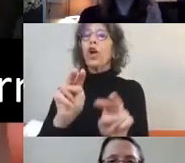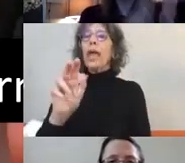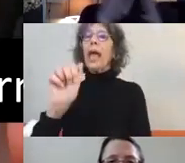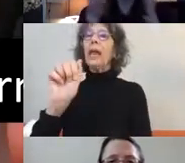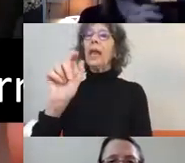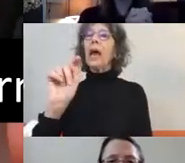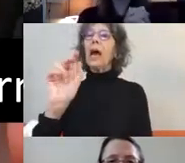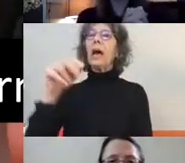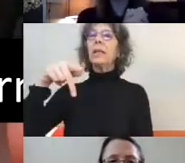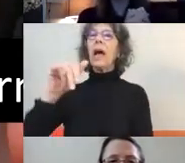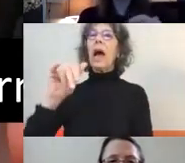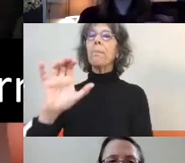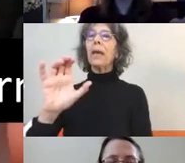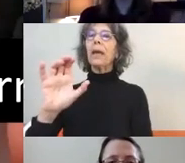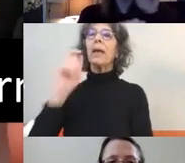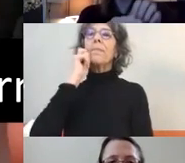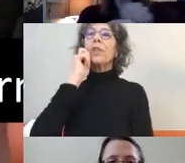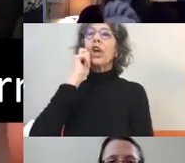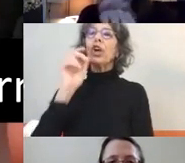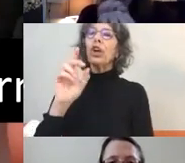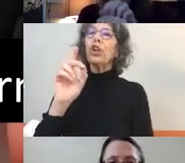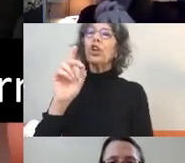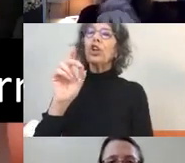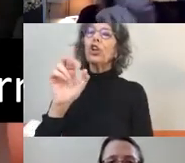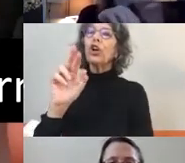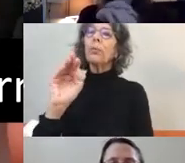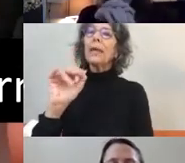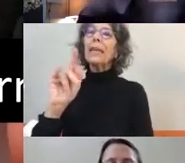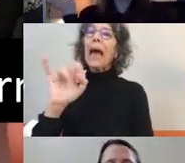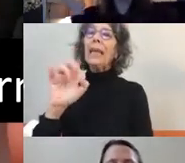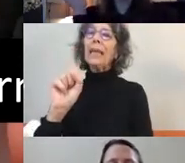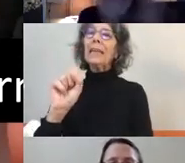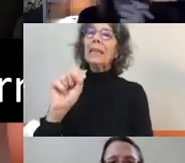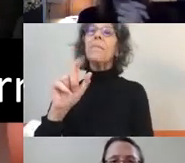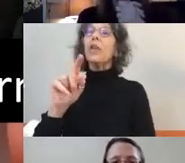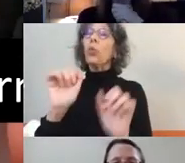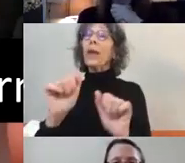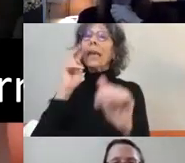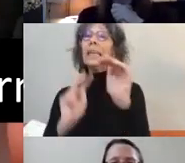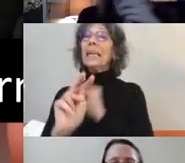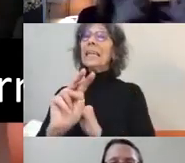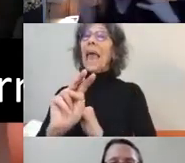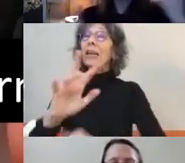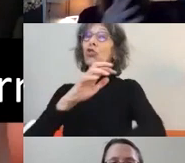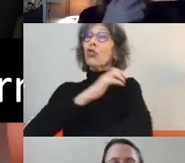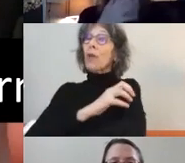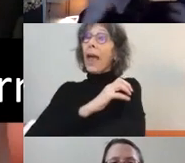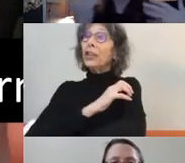to, I haven't showed it today, but we can actually detect scratching just using wireless signals,